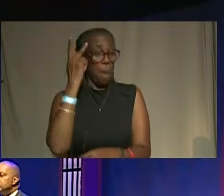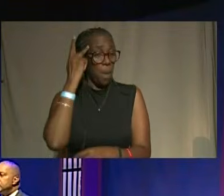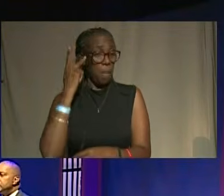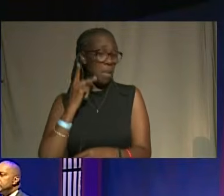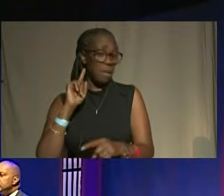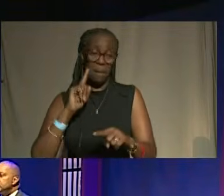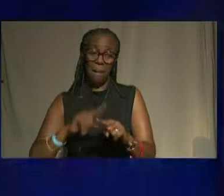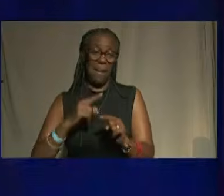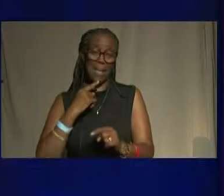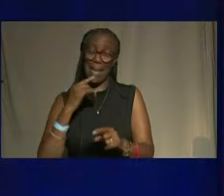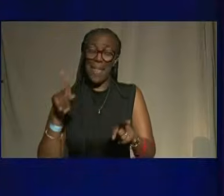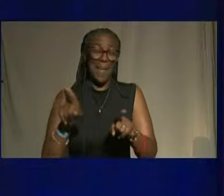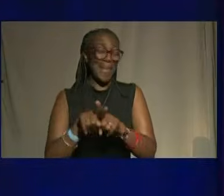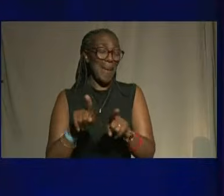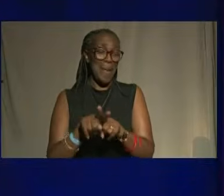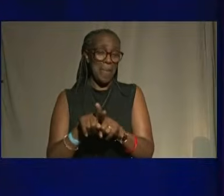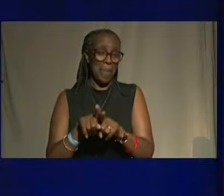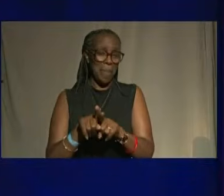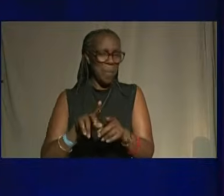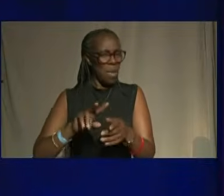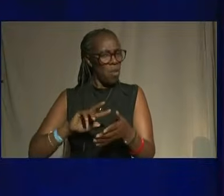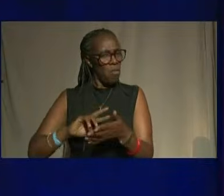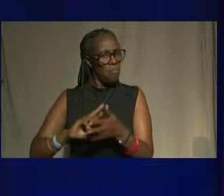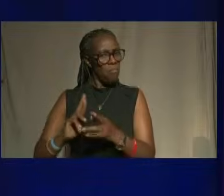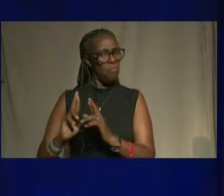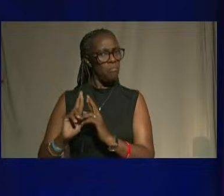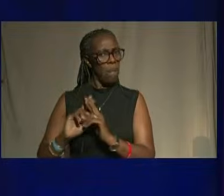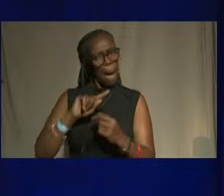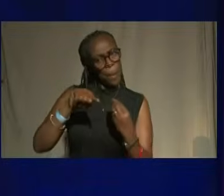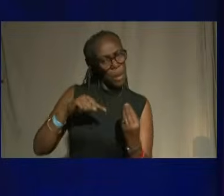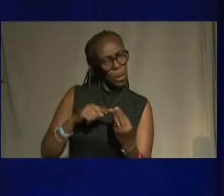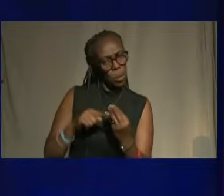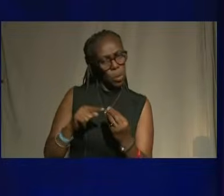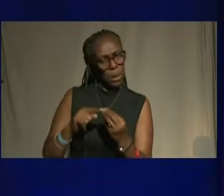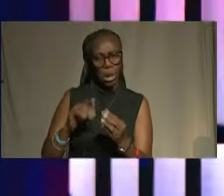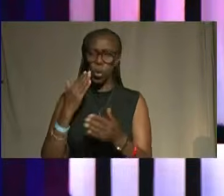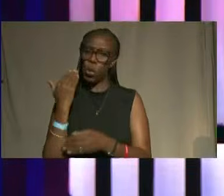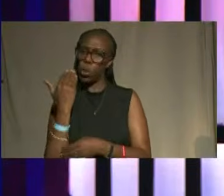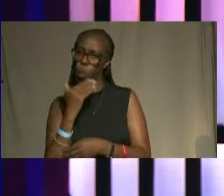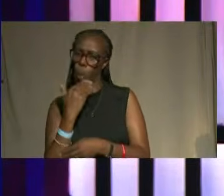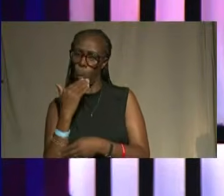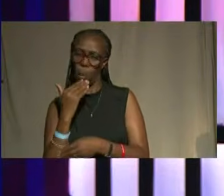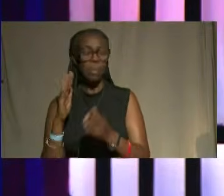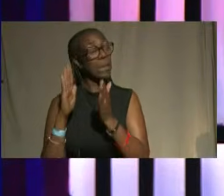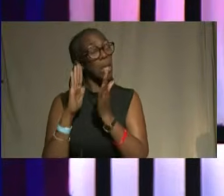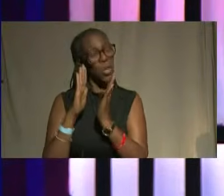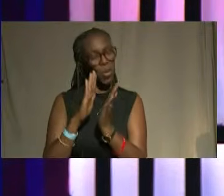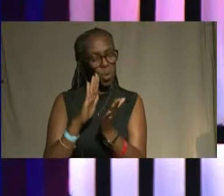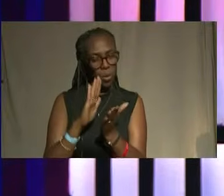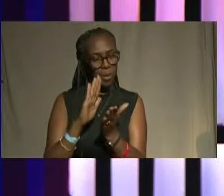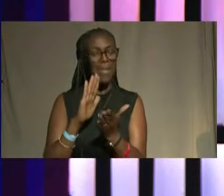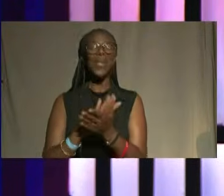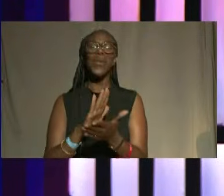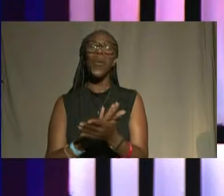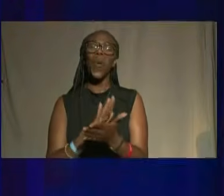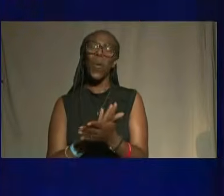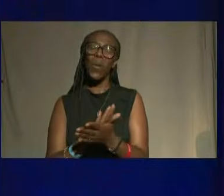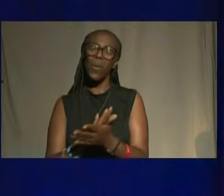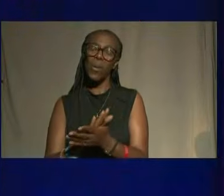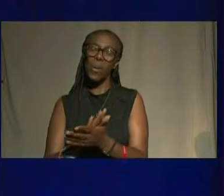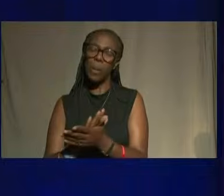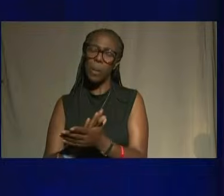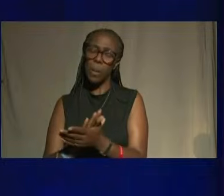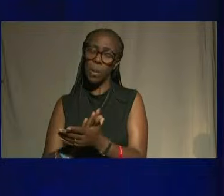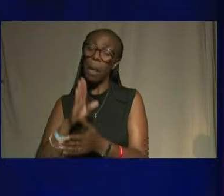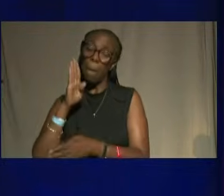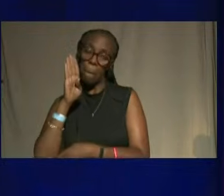for public transportation, particularly rural school transportation, that school bus system